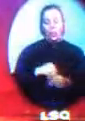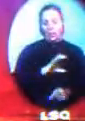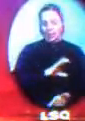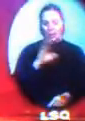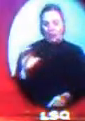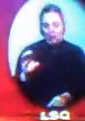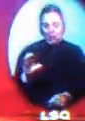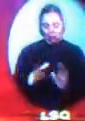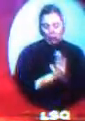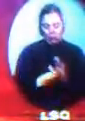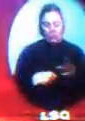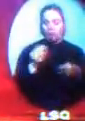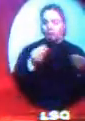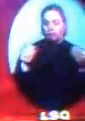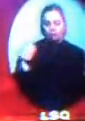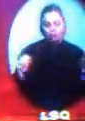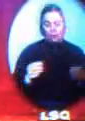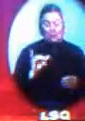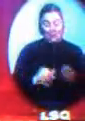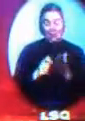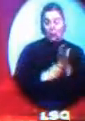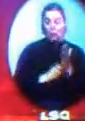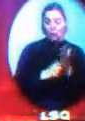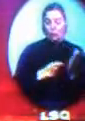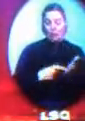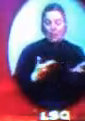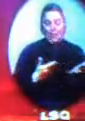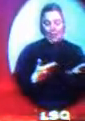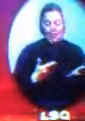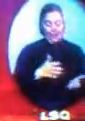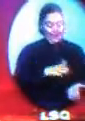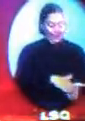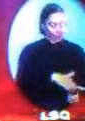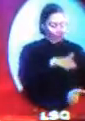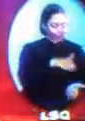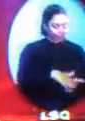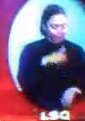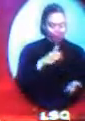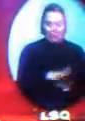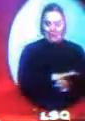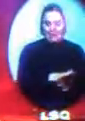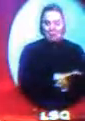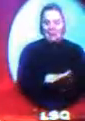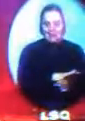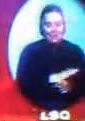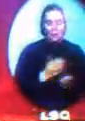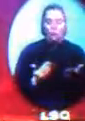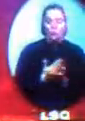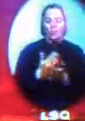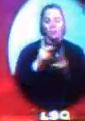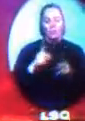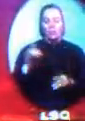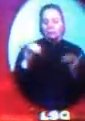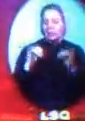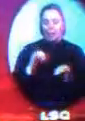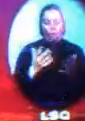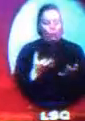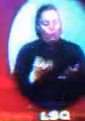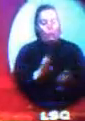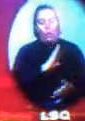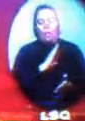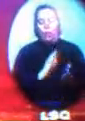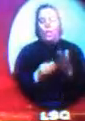This document can't stay on the shelf fast enough because Canadian citizens and those who want to become new Canadians are picking that document up. We haven't had